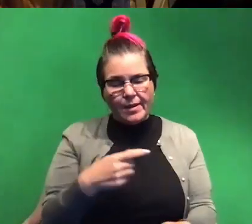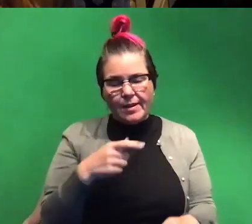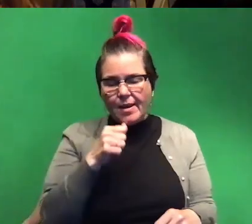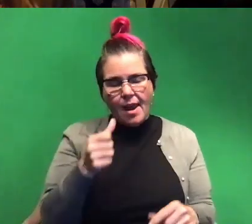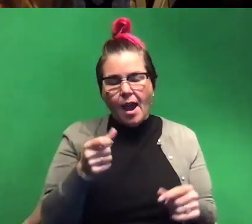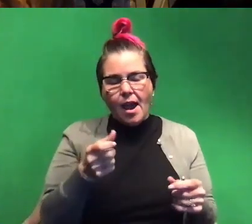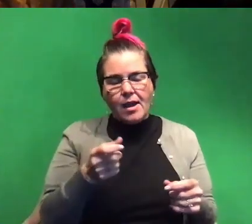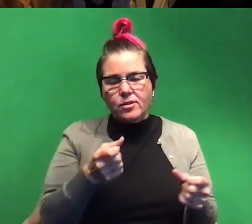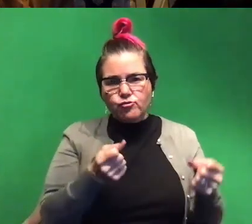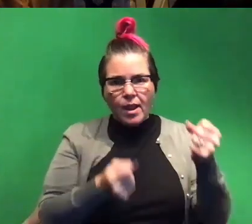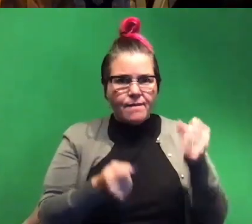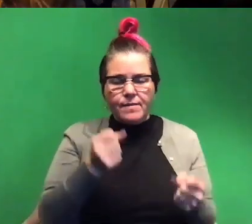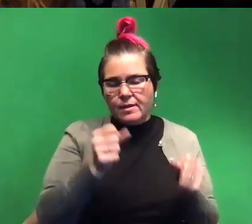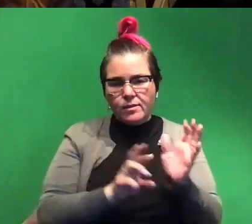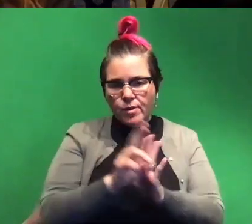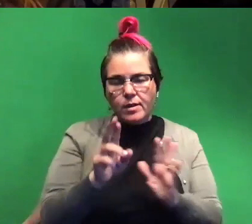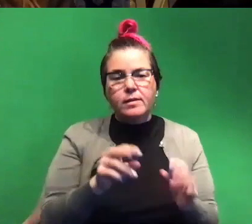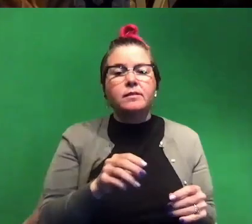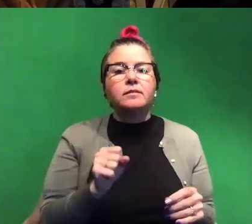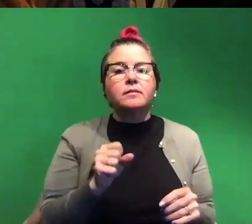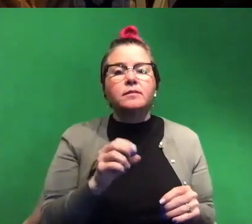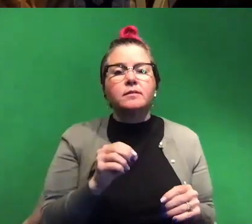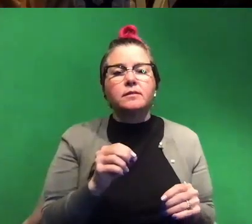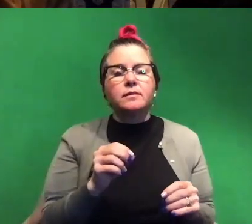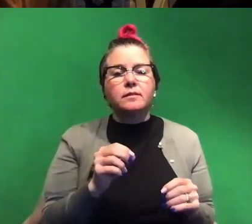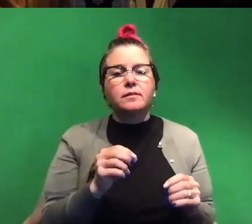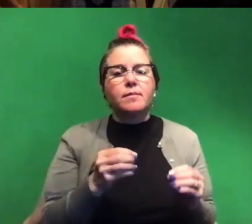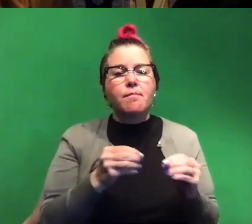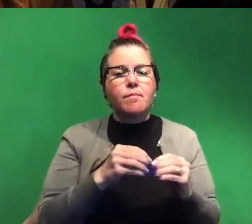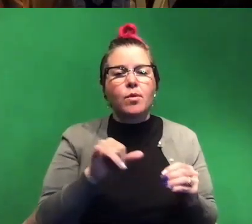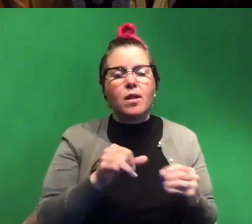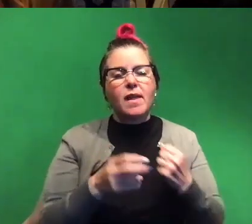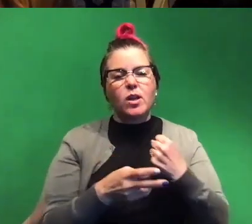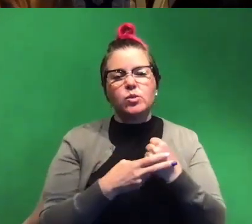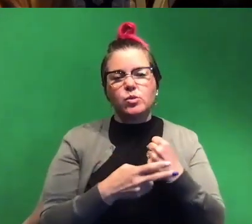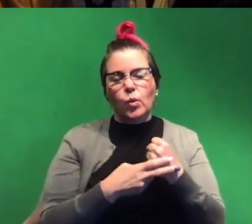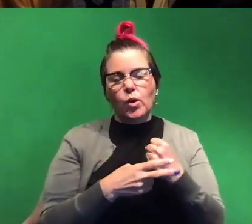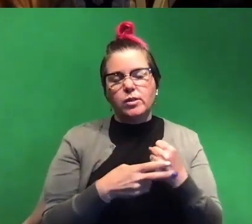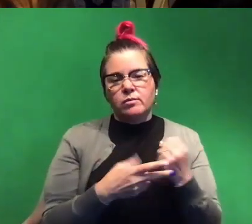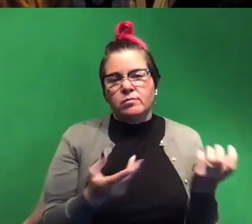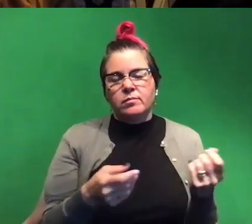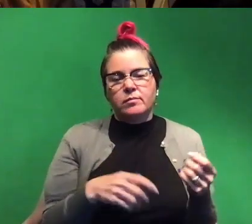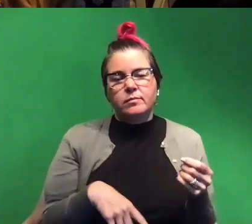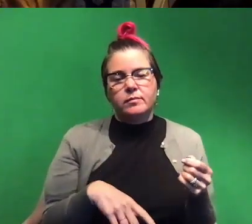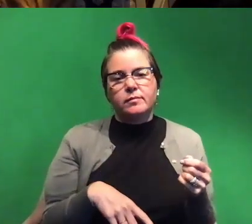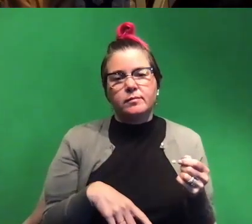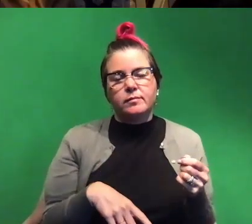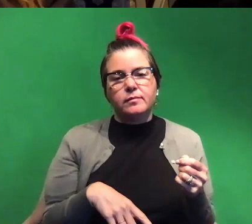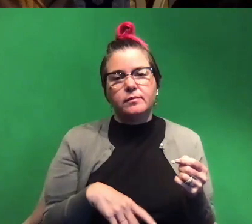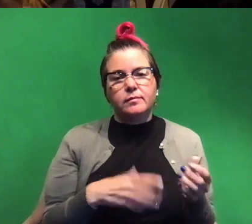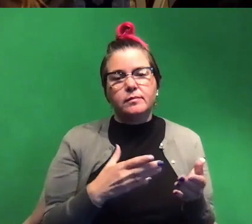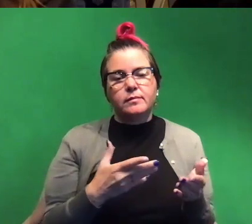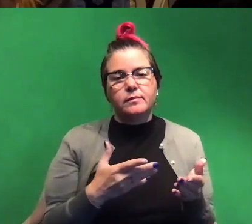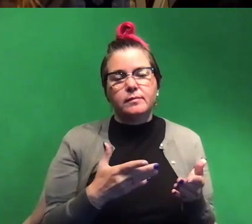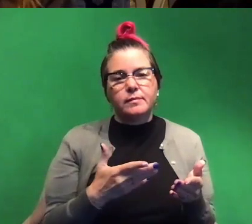the spacecraft. And so those are almost a lot more like storage containers you would see. And stuff is, there's